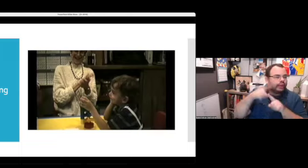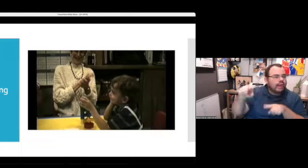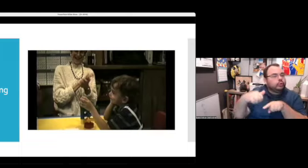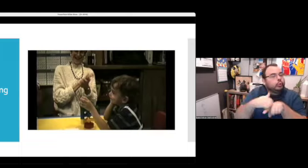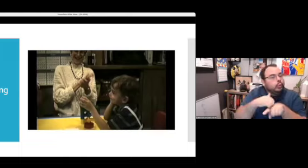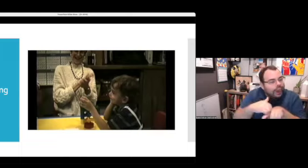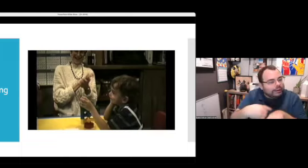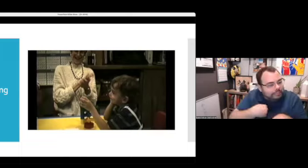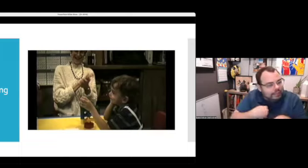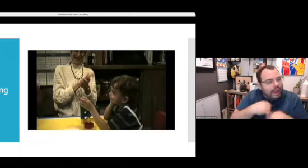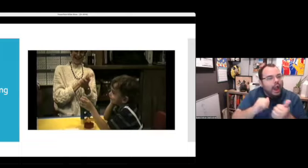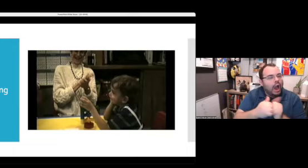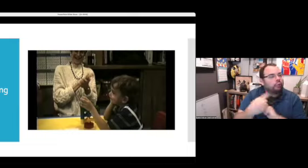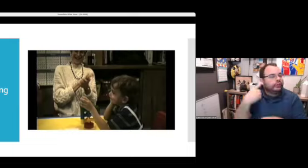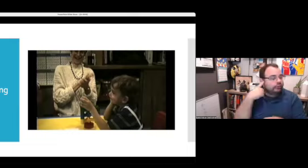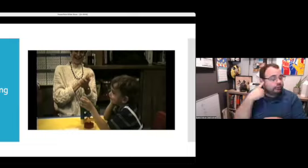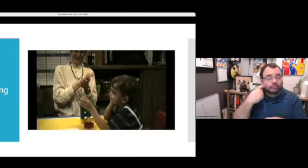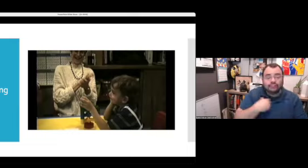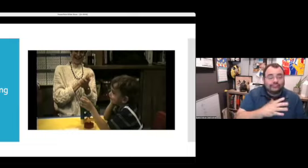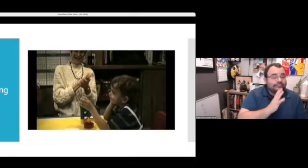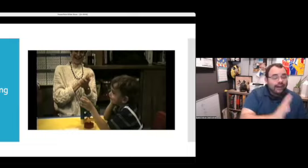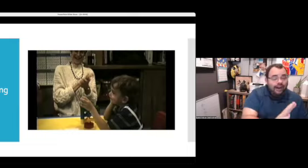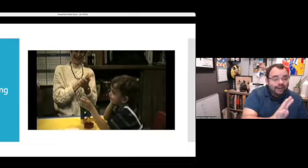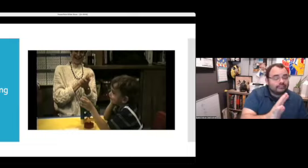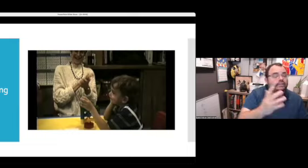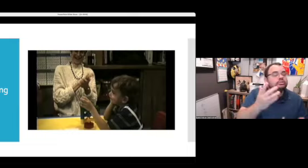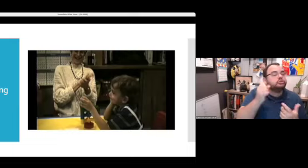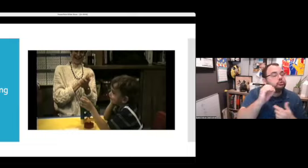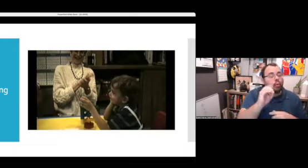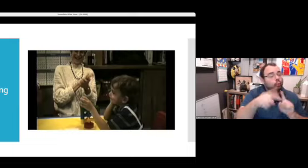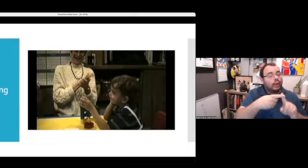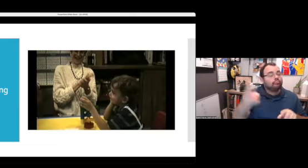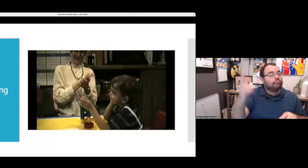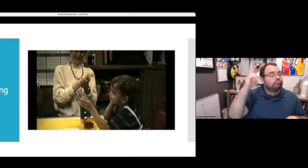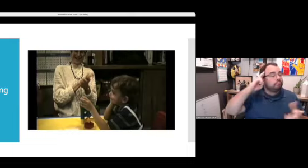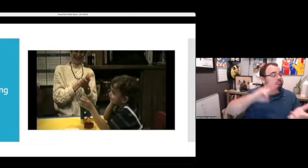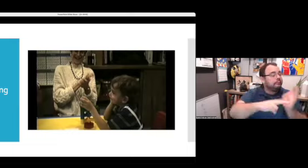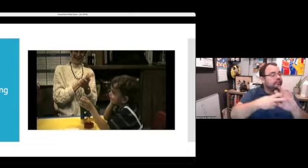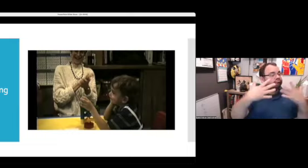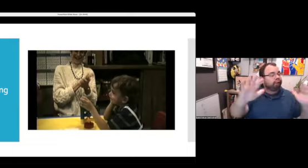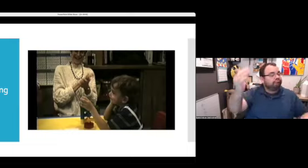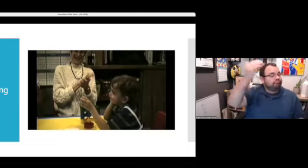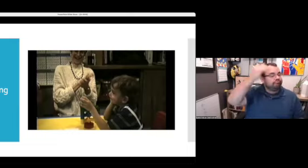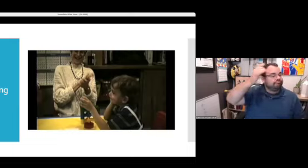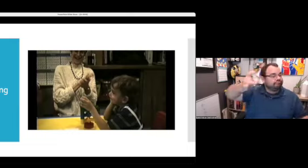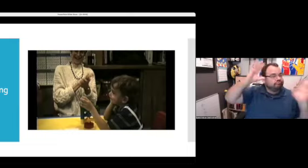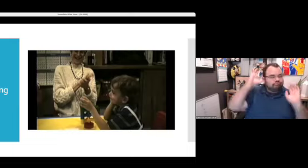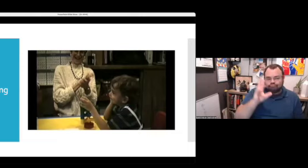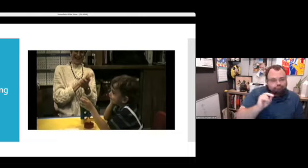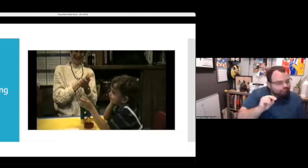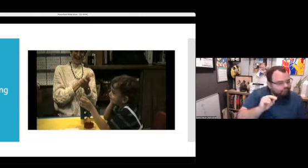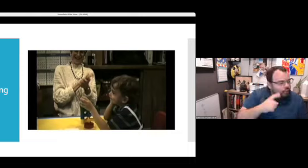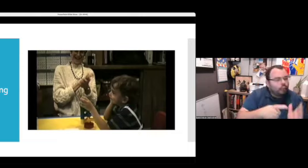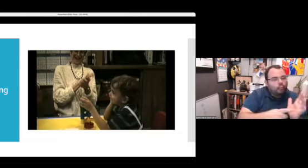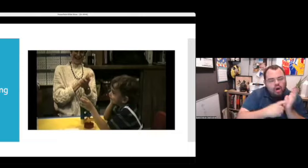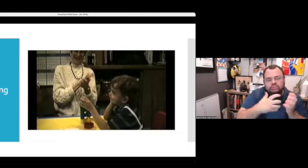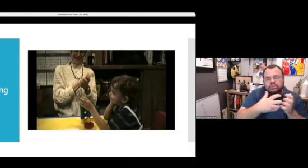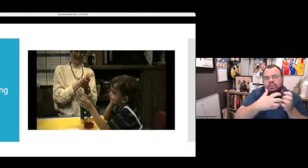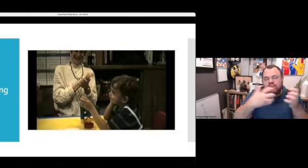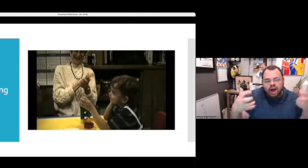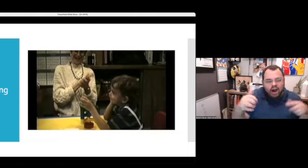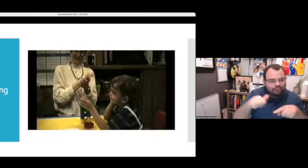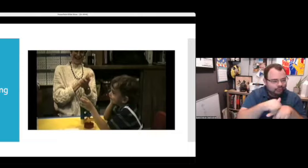that. Okay. So that's when I had to practice. And so I was really young. So I didn't